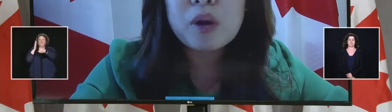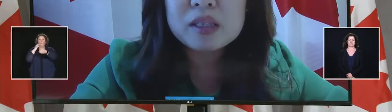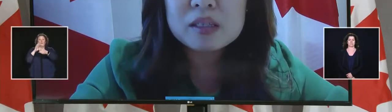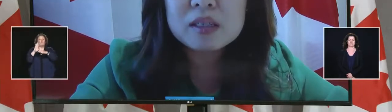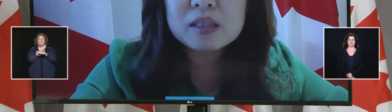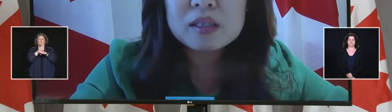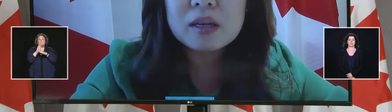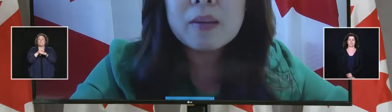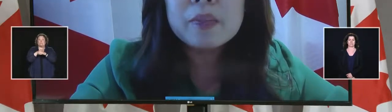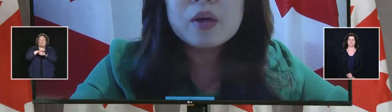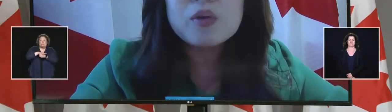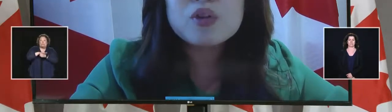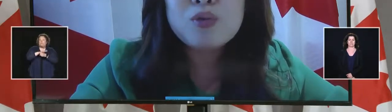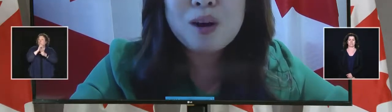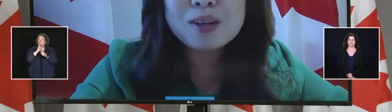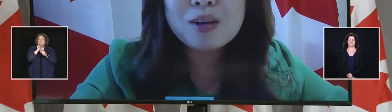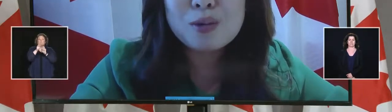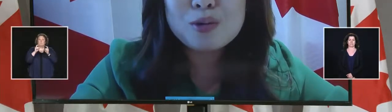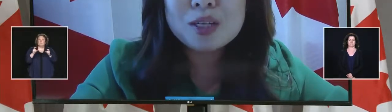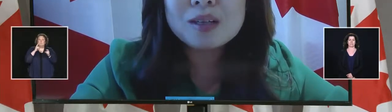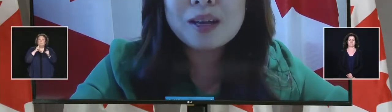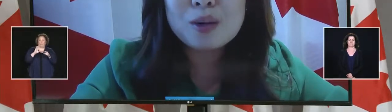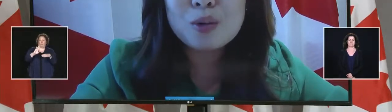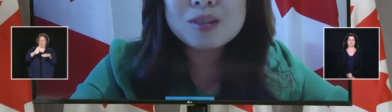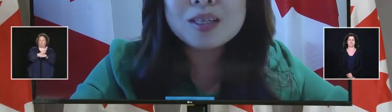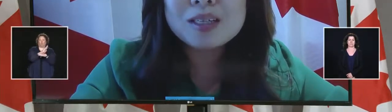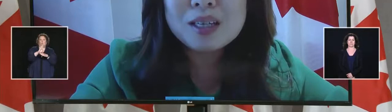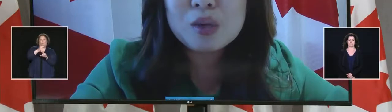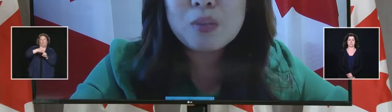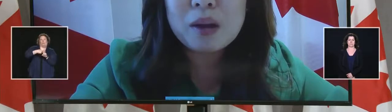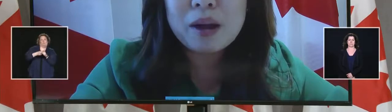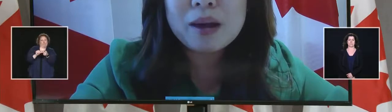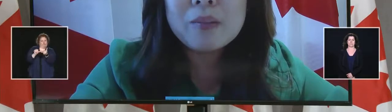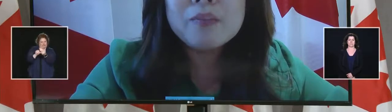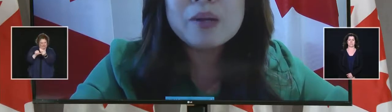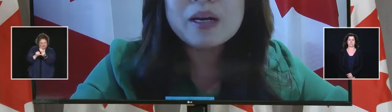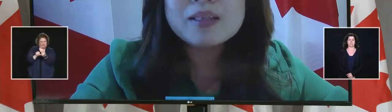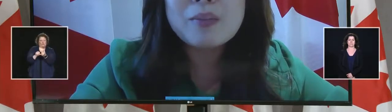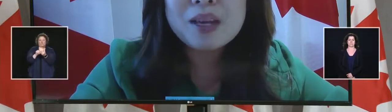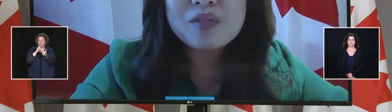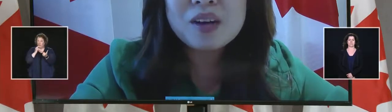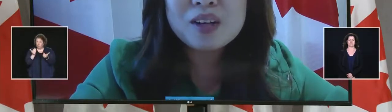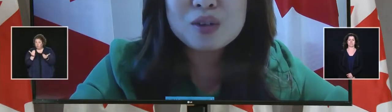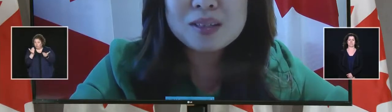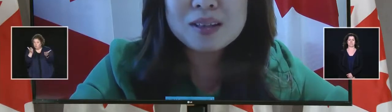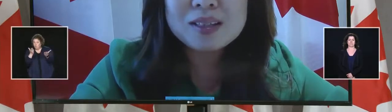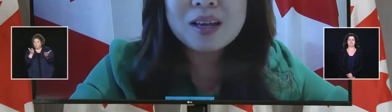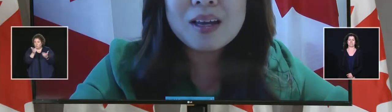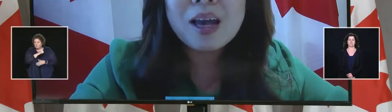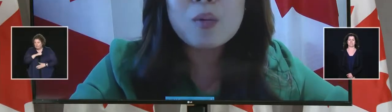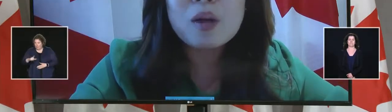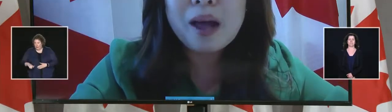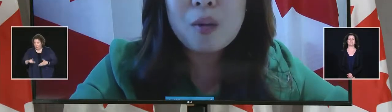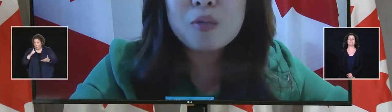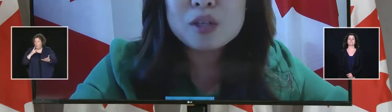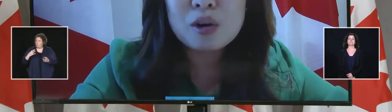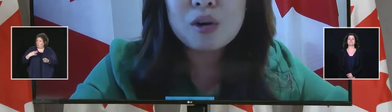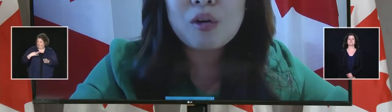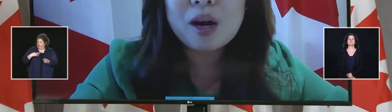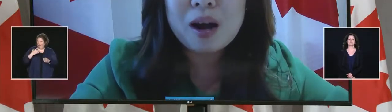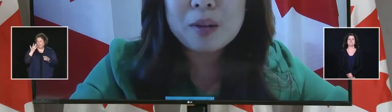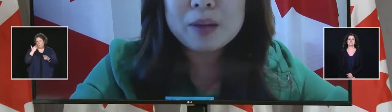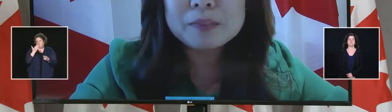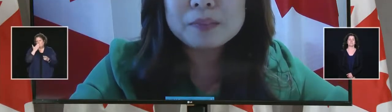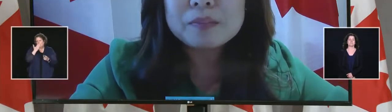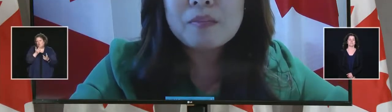Commercial Rent Assistance. We strongly are urging landlords to continue applying because it makes financial sense and will help restart